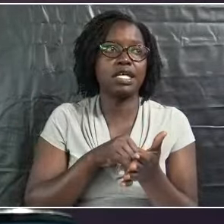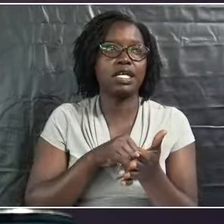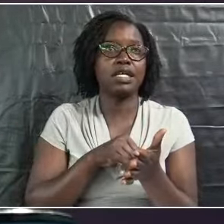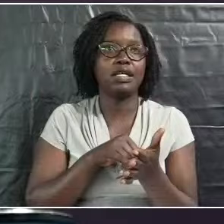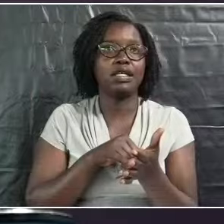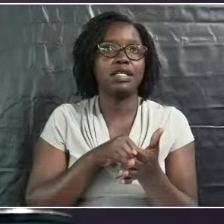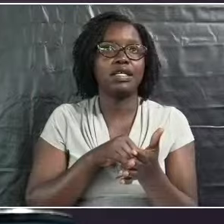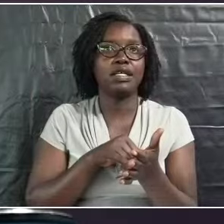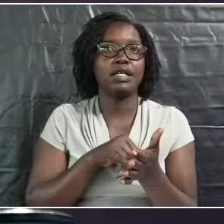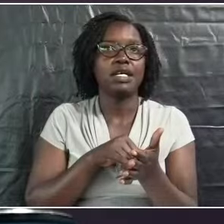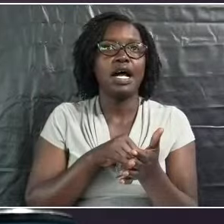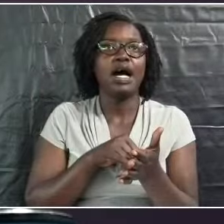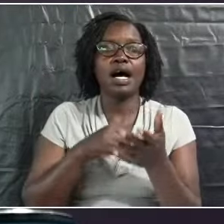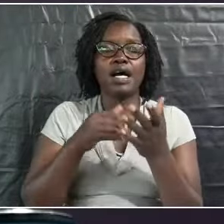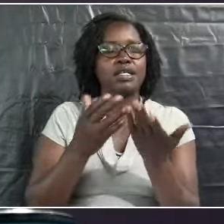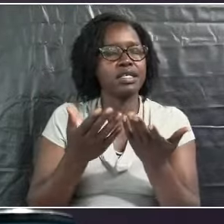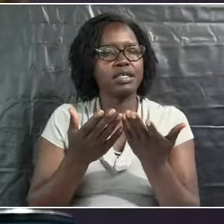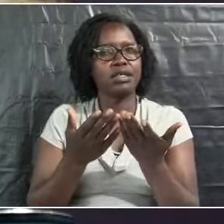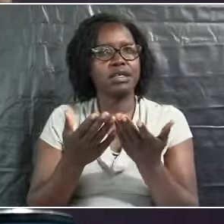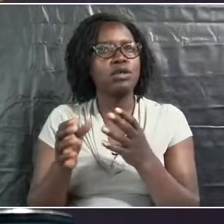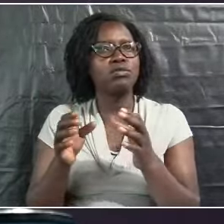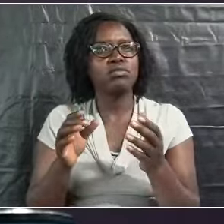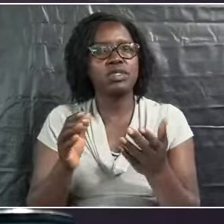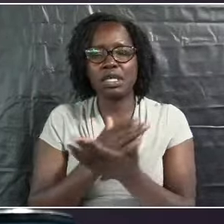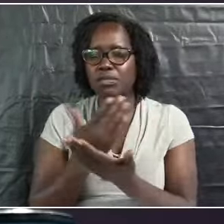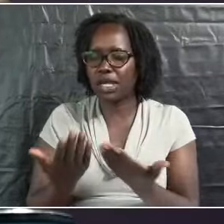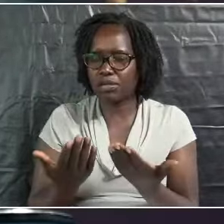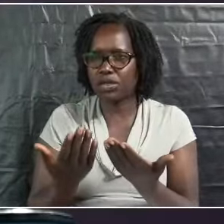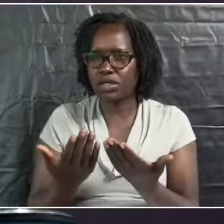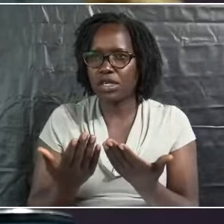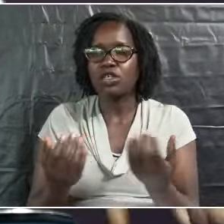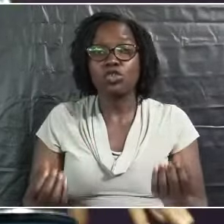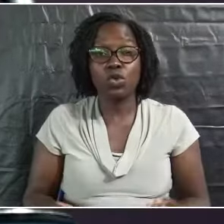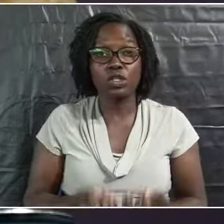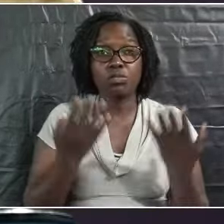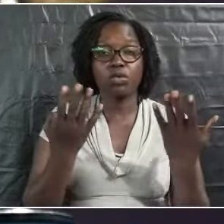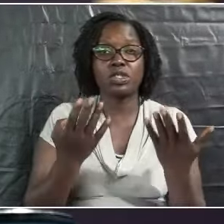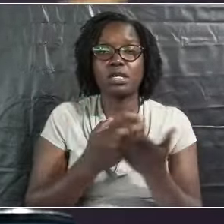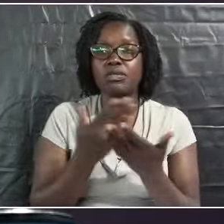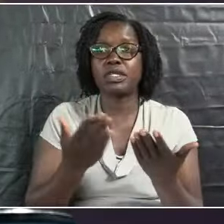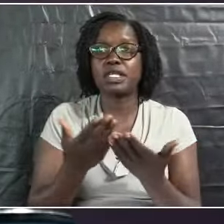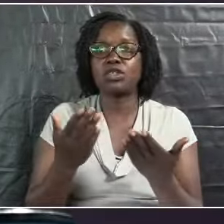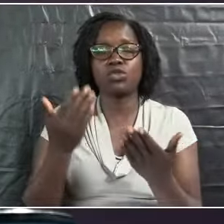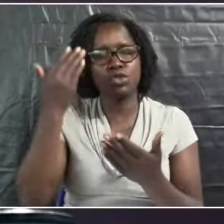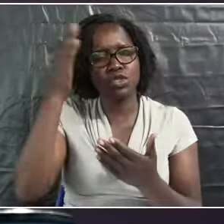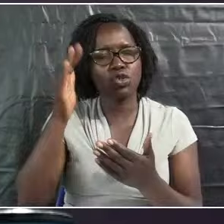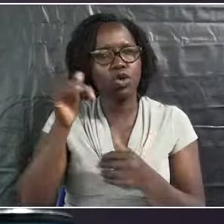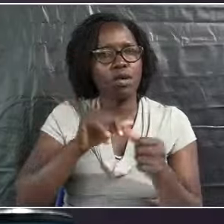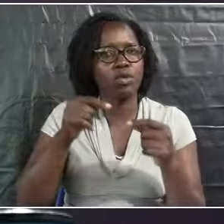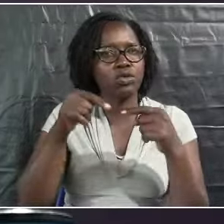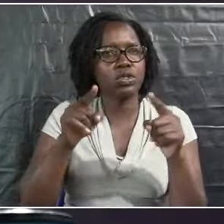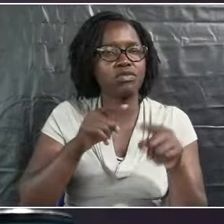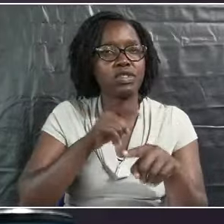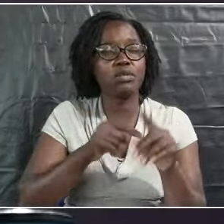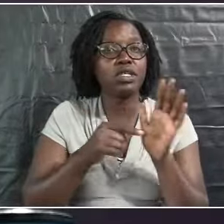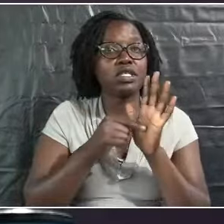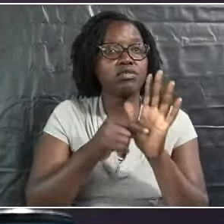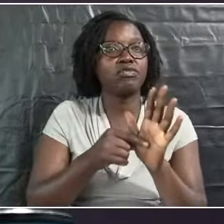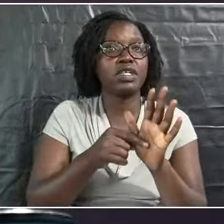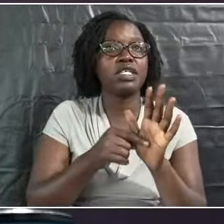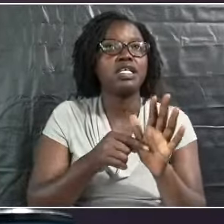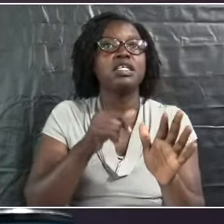sometimes, oftentimes, in order to expose something you didn't know about yourself. And once it is revealed, it